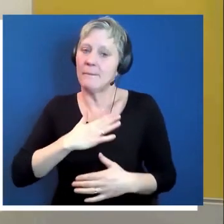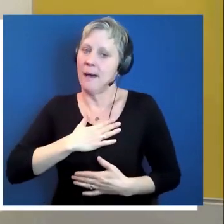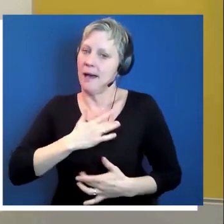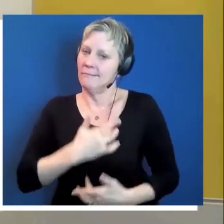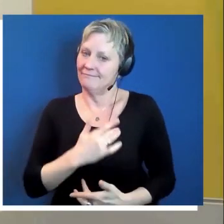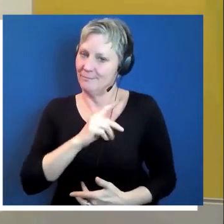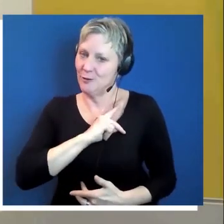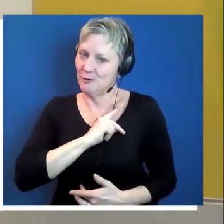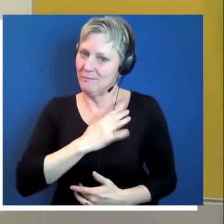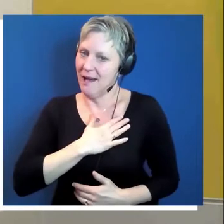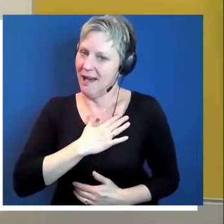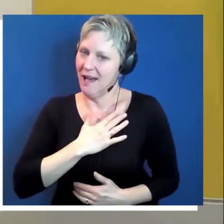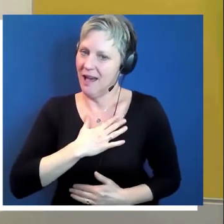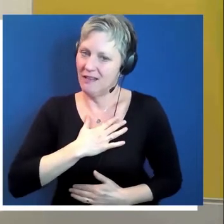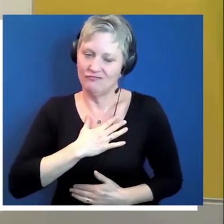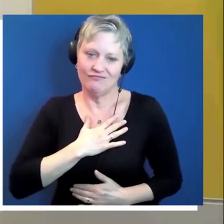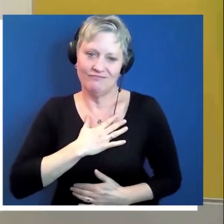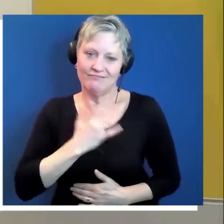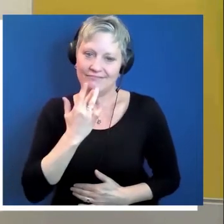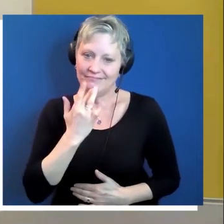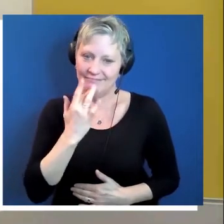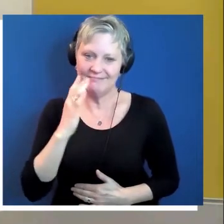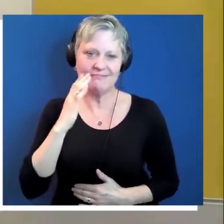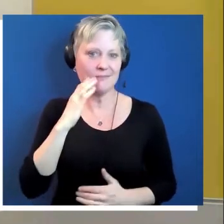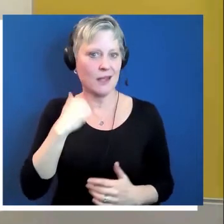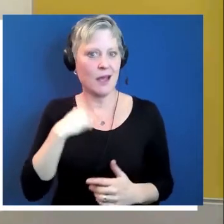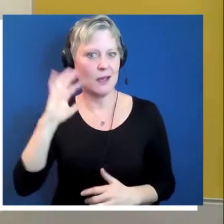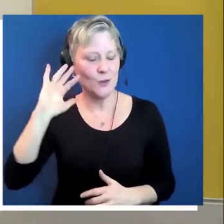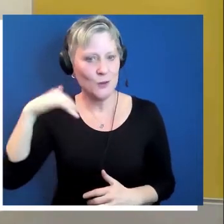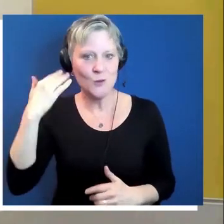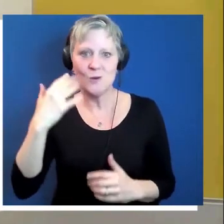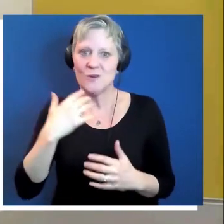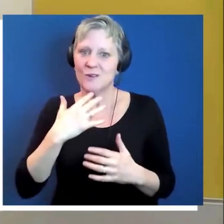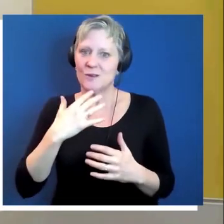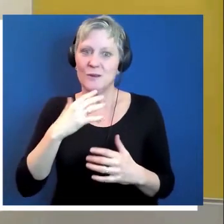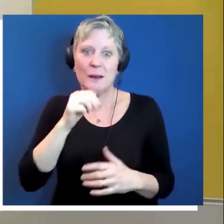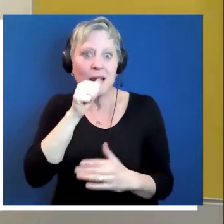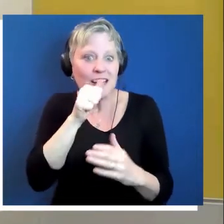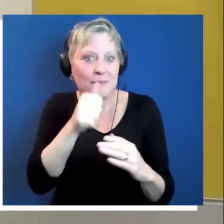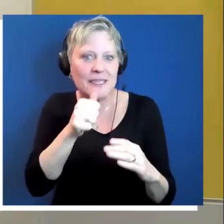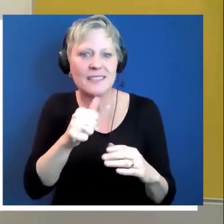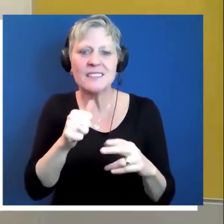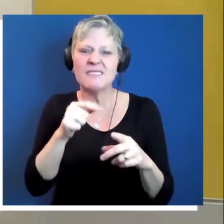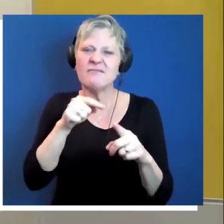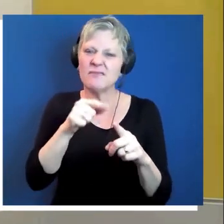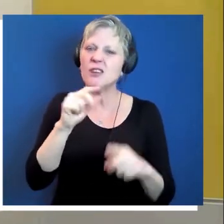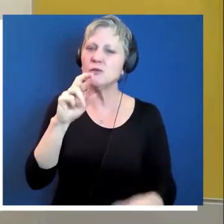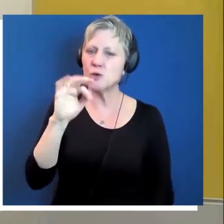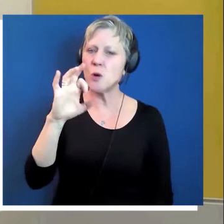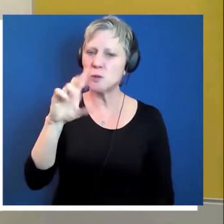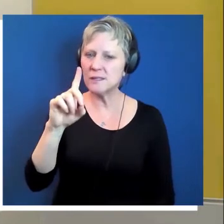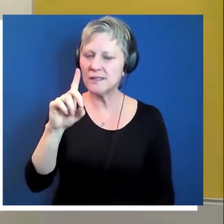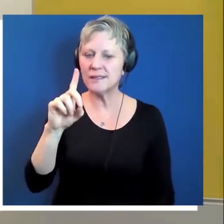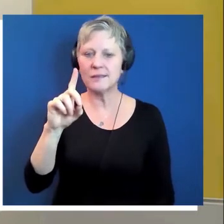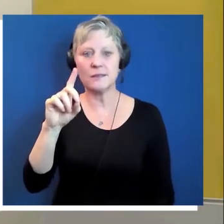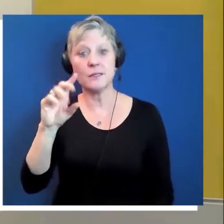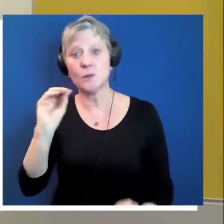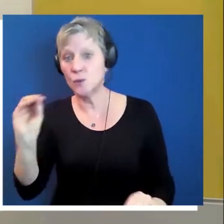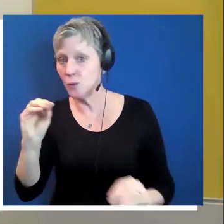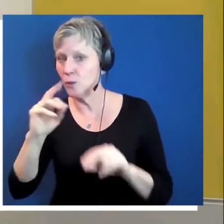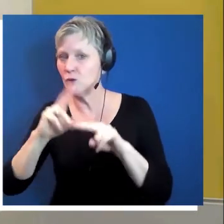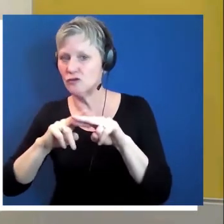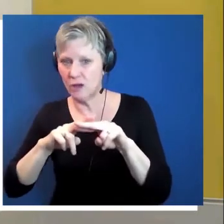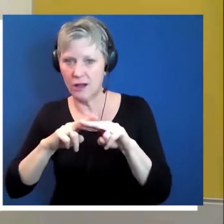peanuts, okay, on my stir fries. And these are just roasted peanuts, unsalted. And then again, we're just going to garnish this